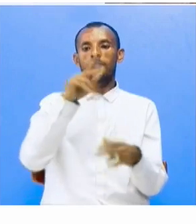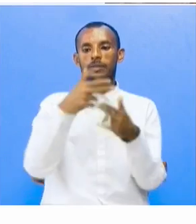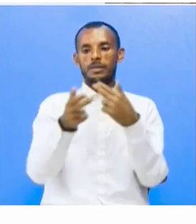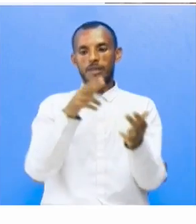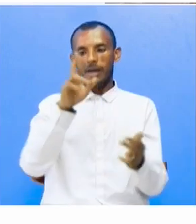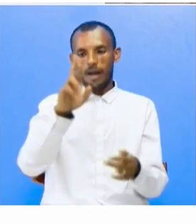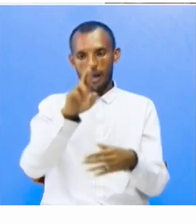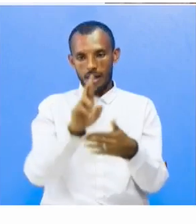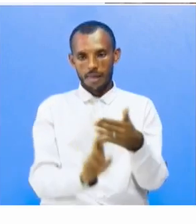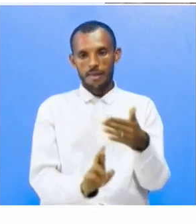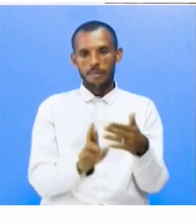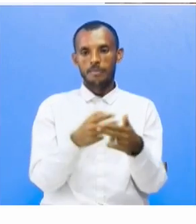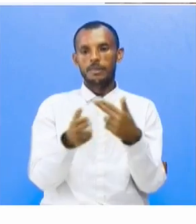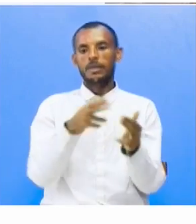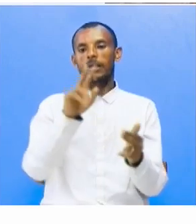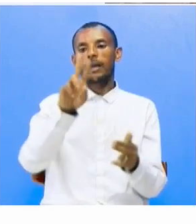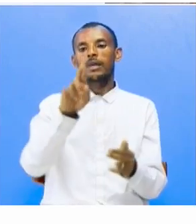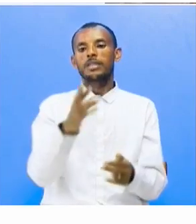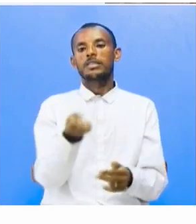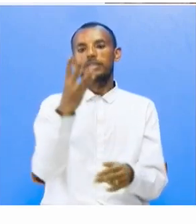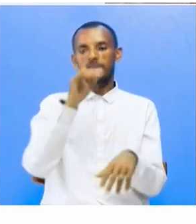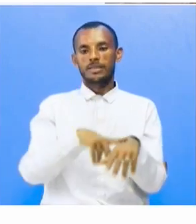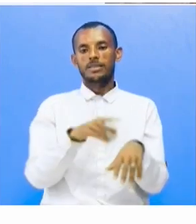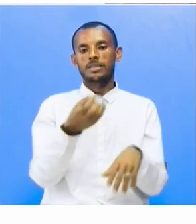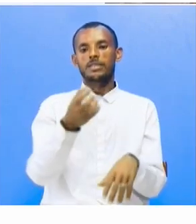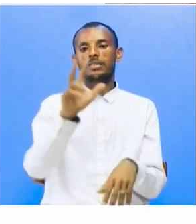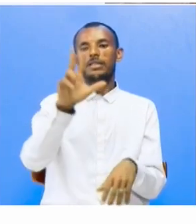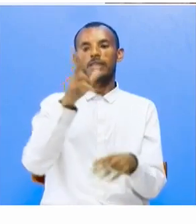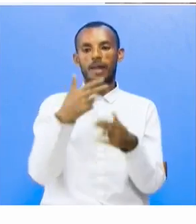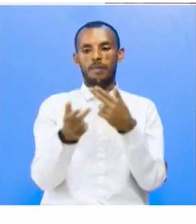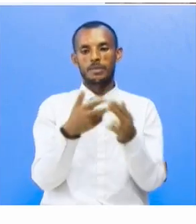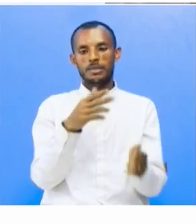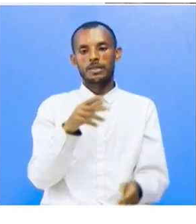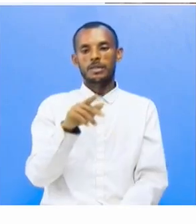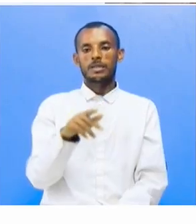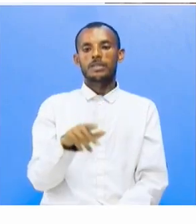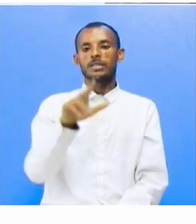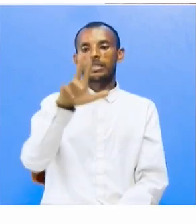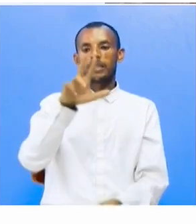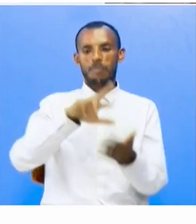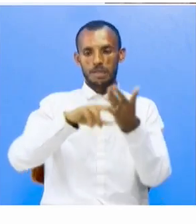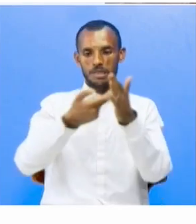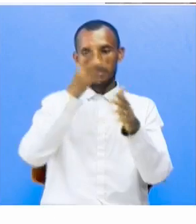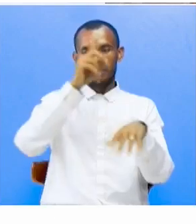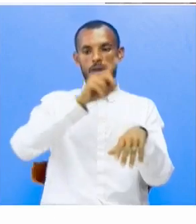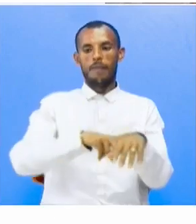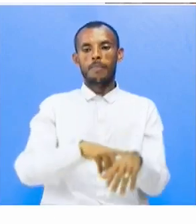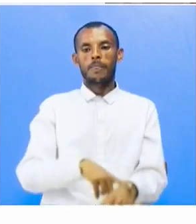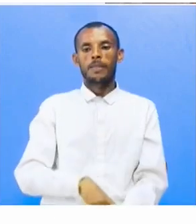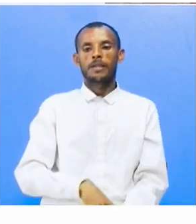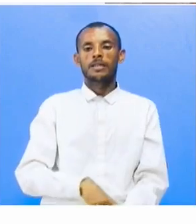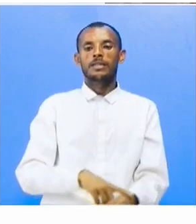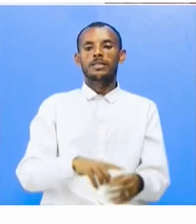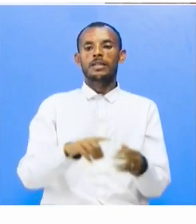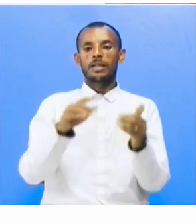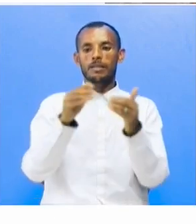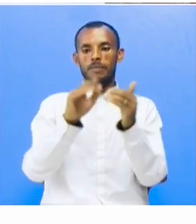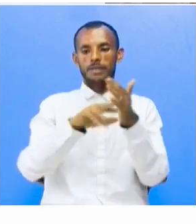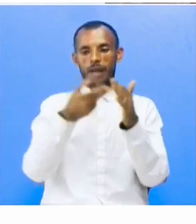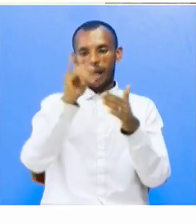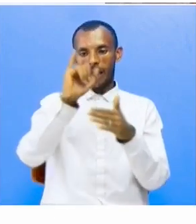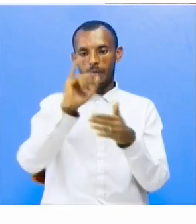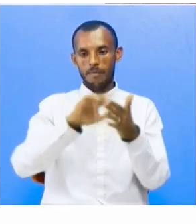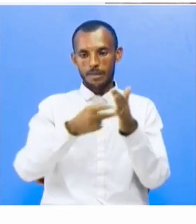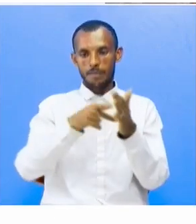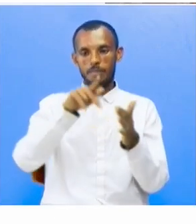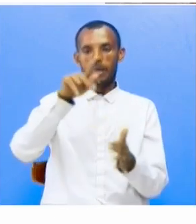times rates, principal times how many times? 3 times 3 PR. That means 3 is time. PR times 3 means times